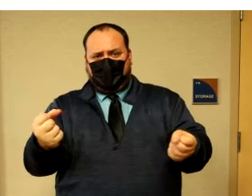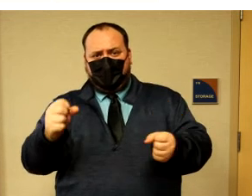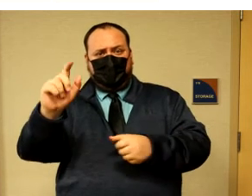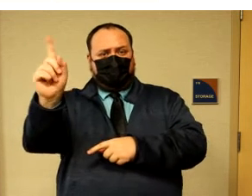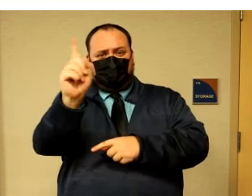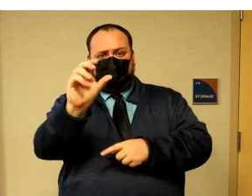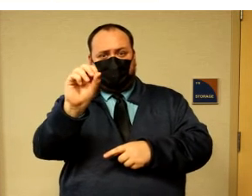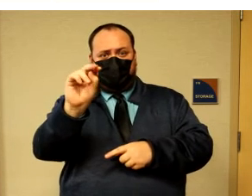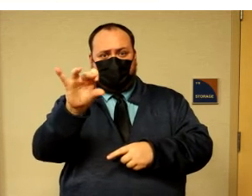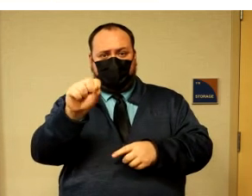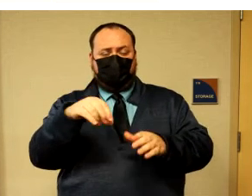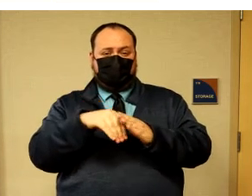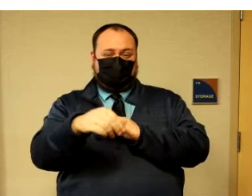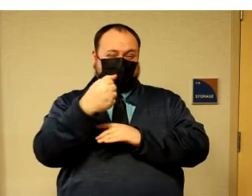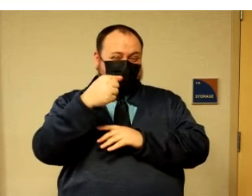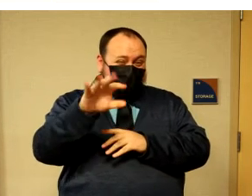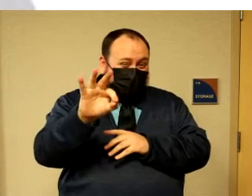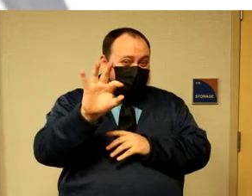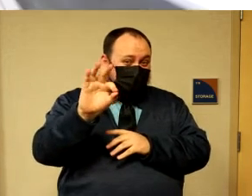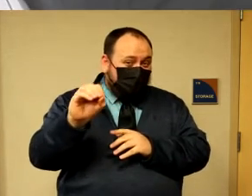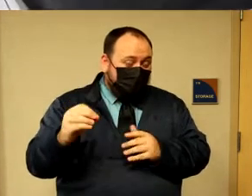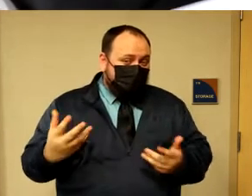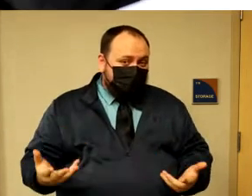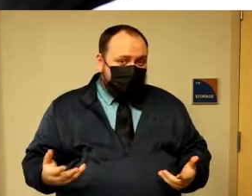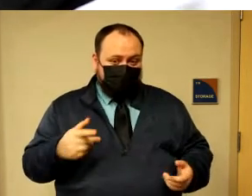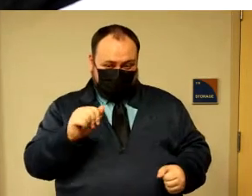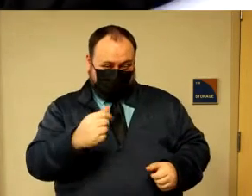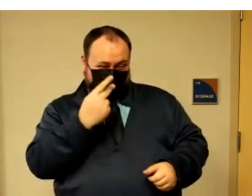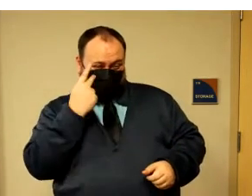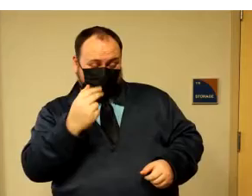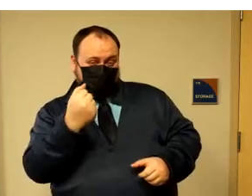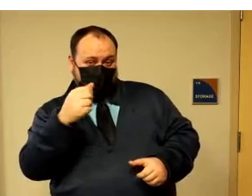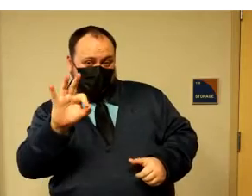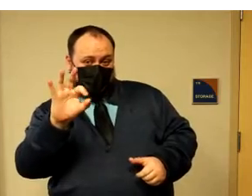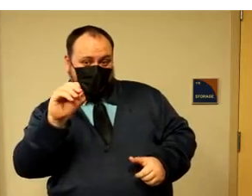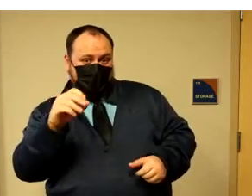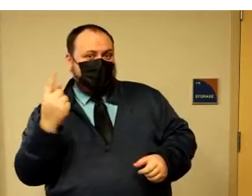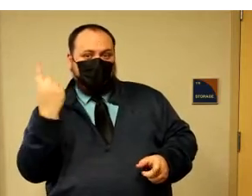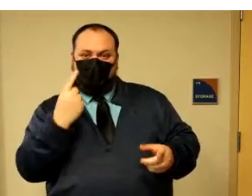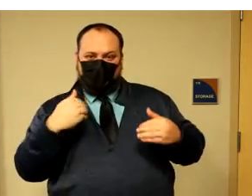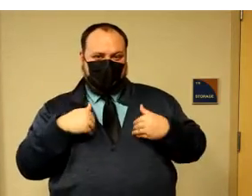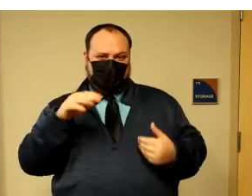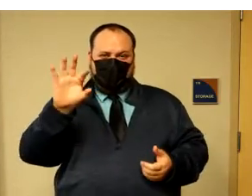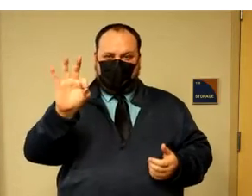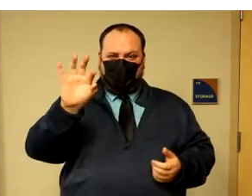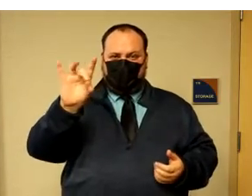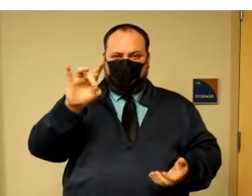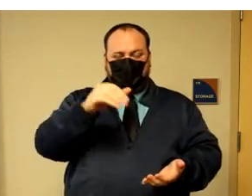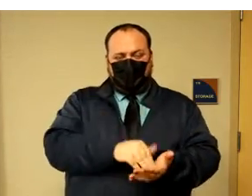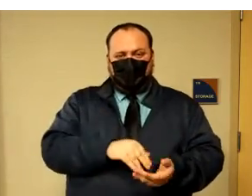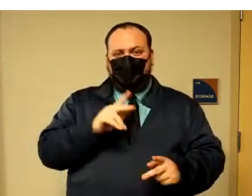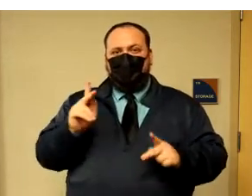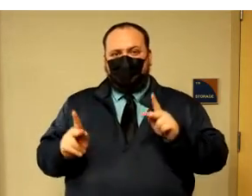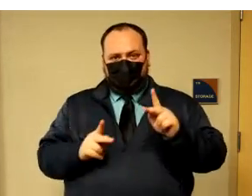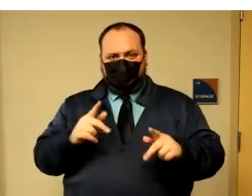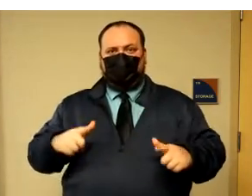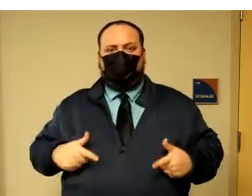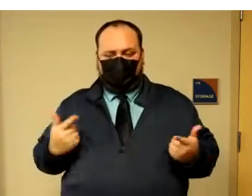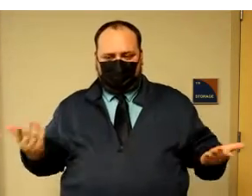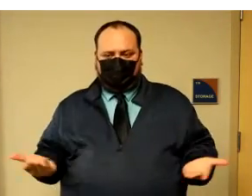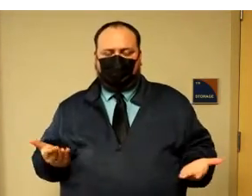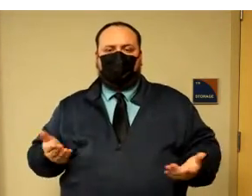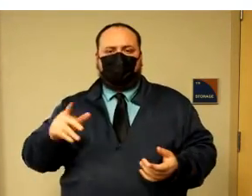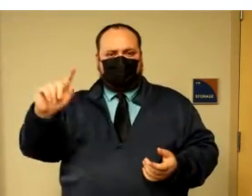in 1990. So we can see that in 1990 we had 98,000 people living within our